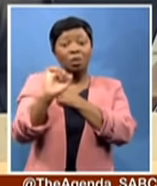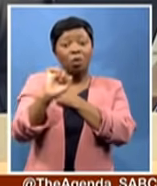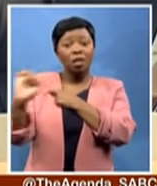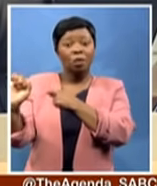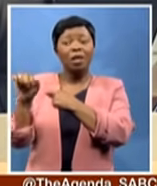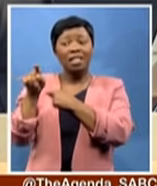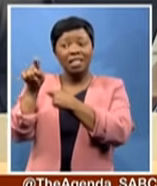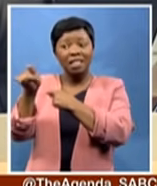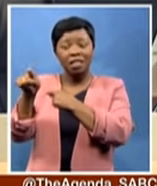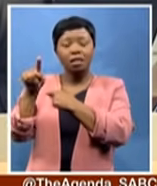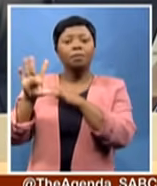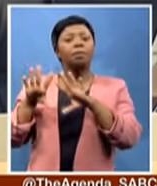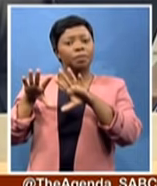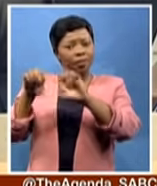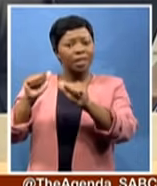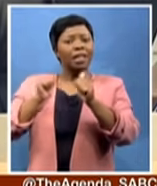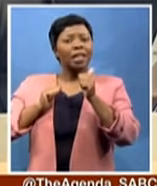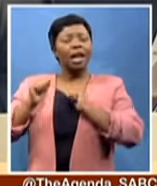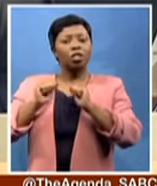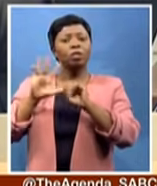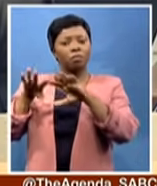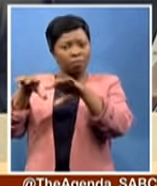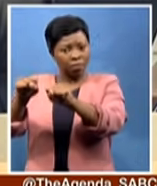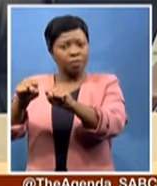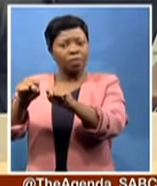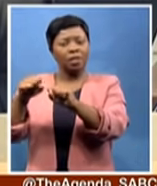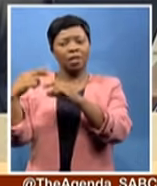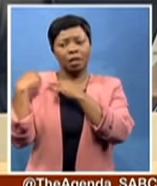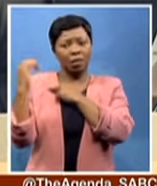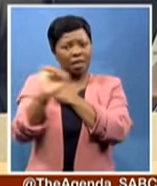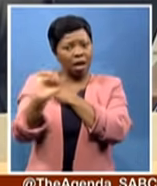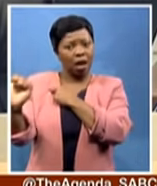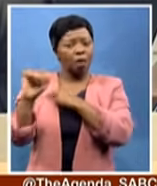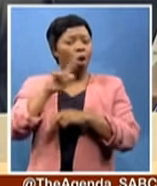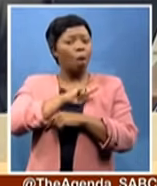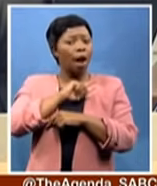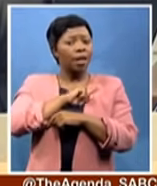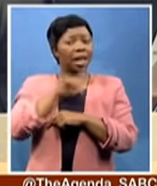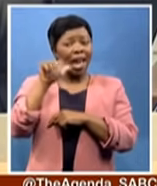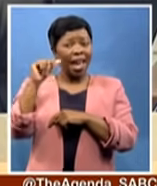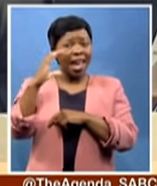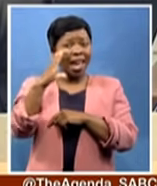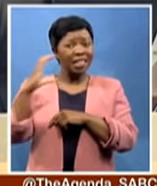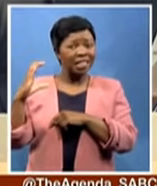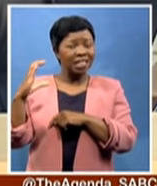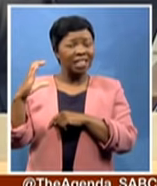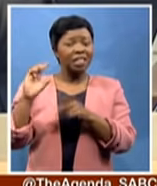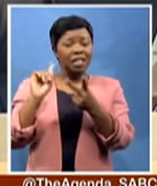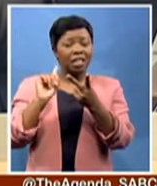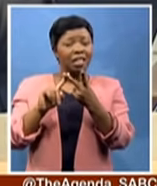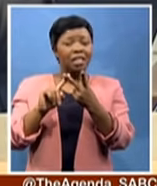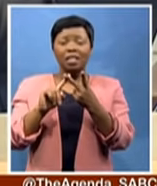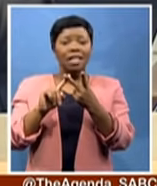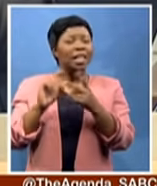themselves, because the ANC did not and could never direct its members or leaders